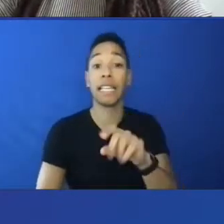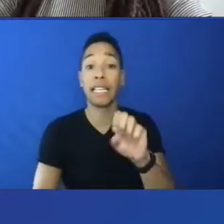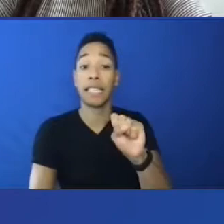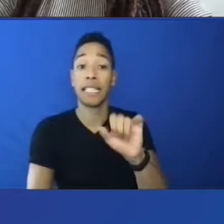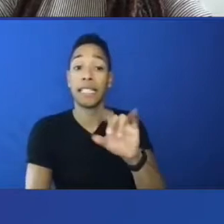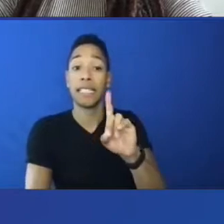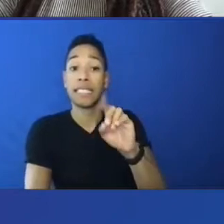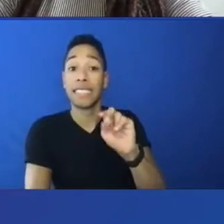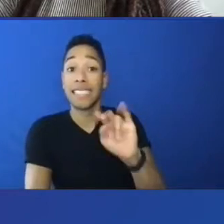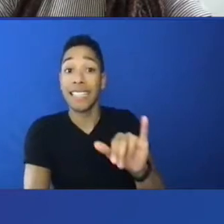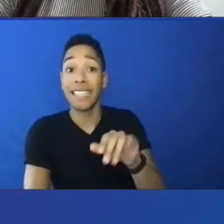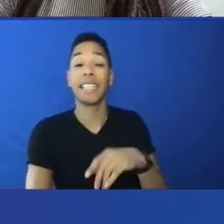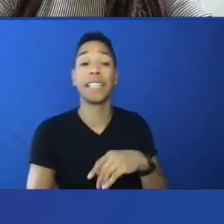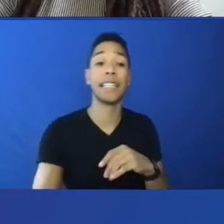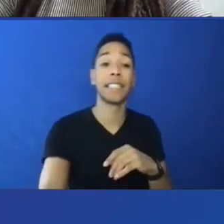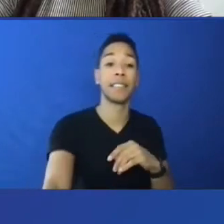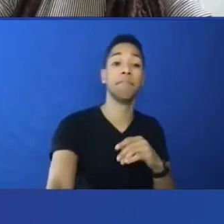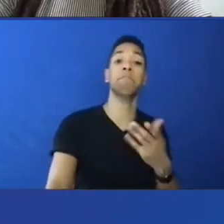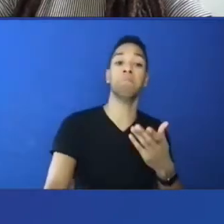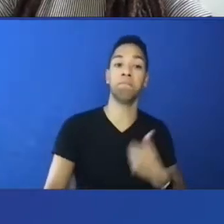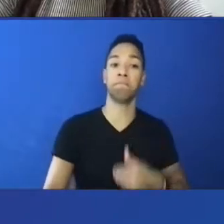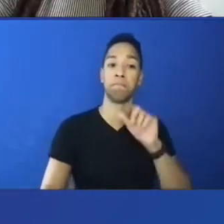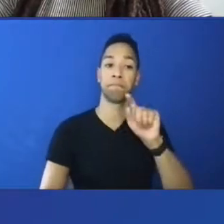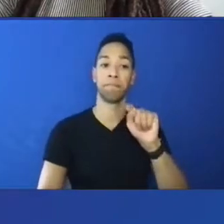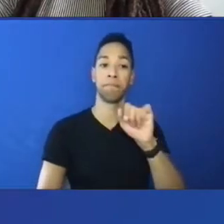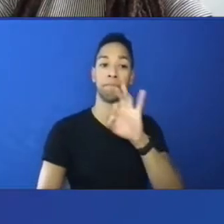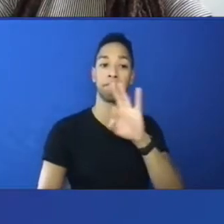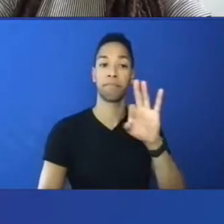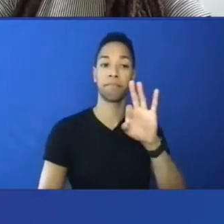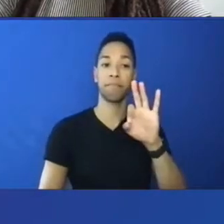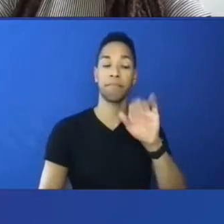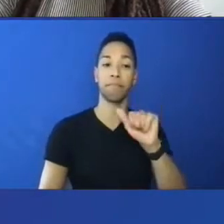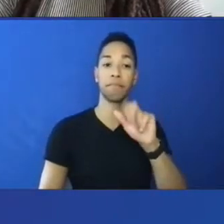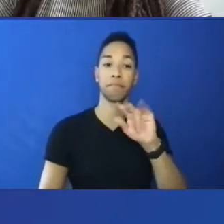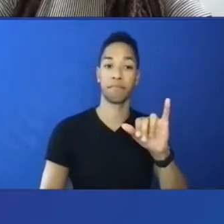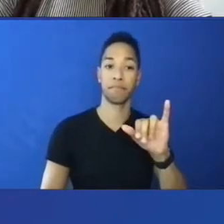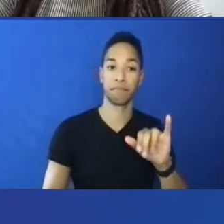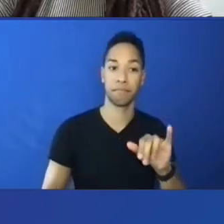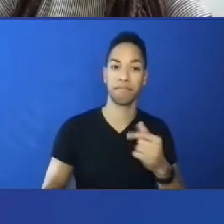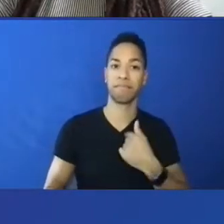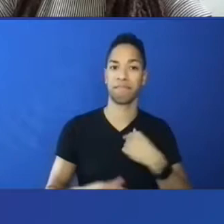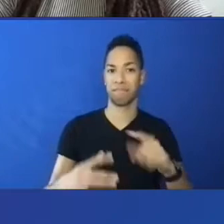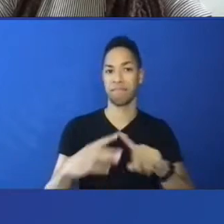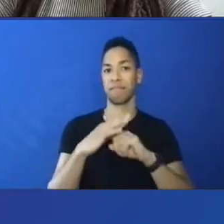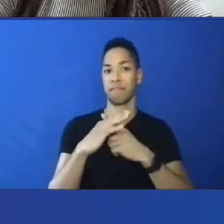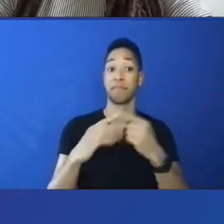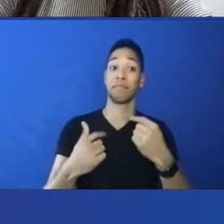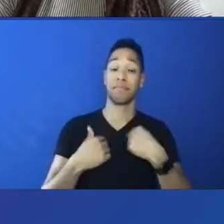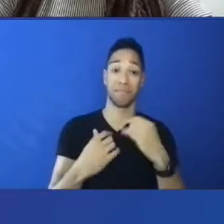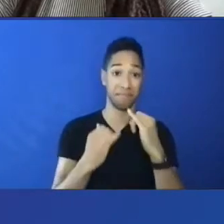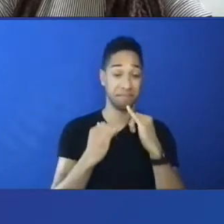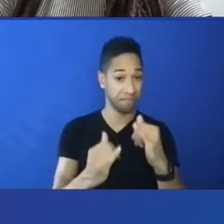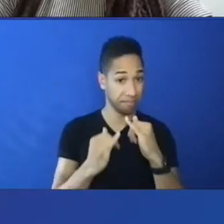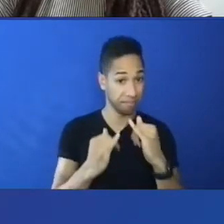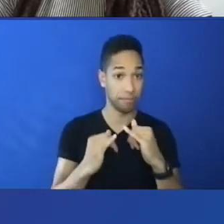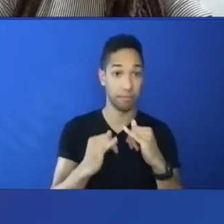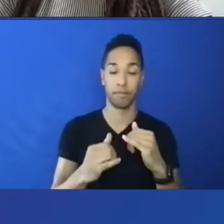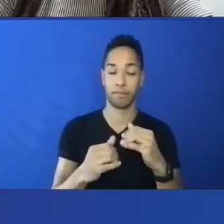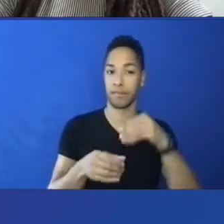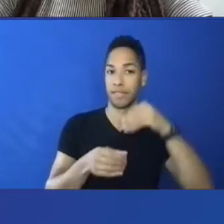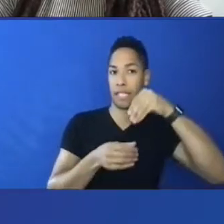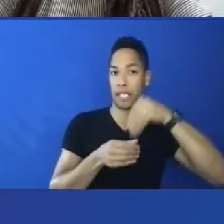Yeah, this is Tiffany. I'll go next, if that's okay too. I was also an